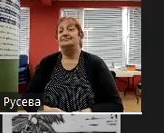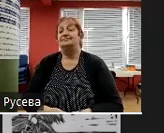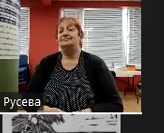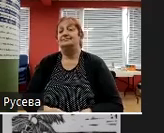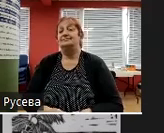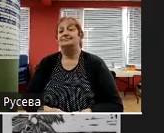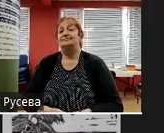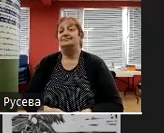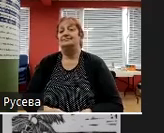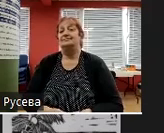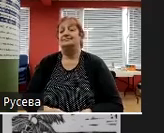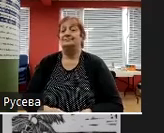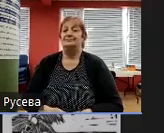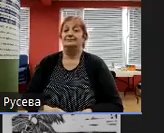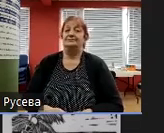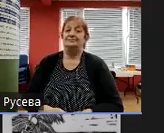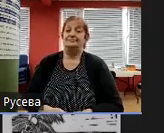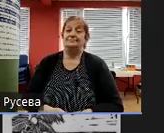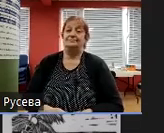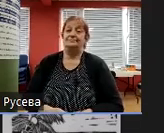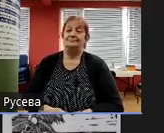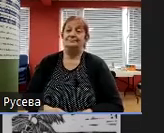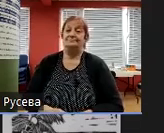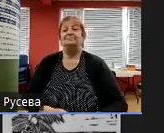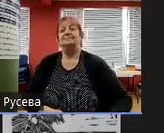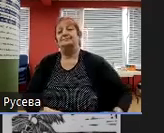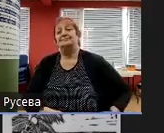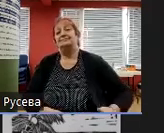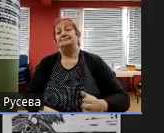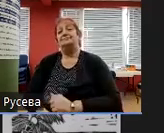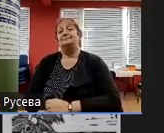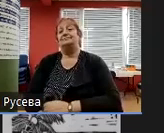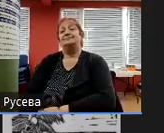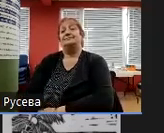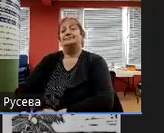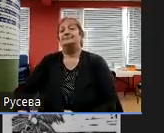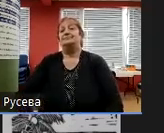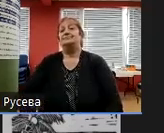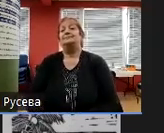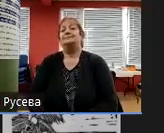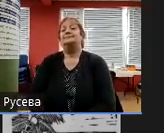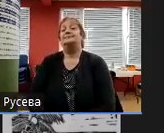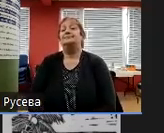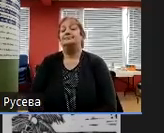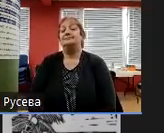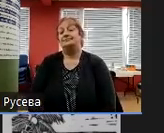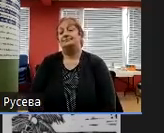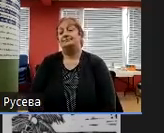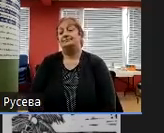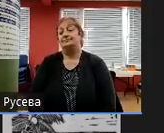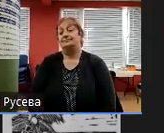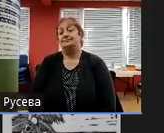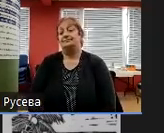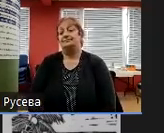that we use for us to keep in mind some of the things. So you have